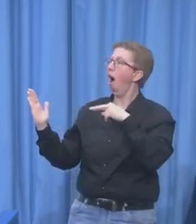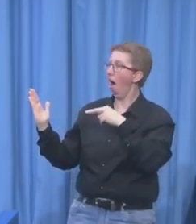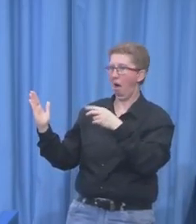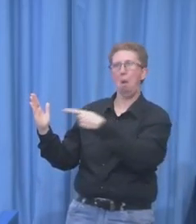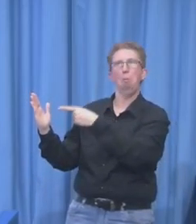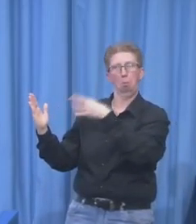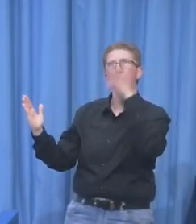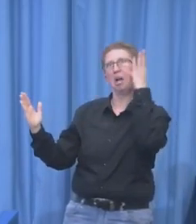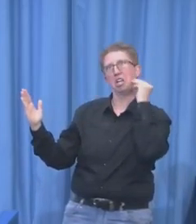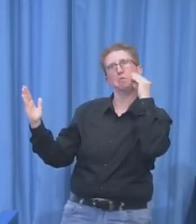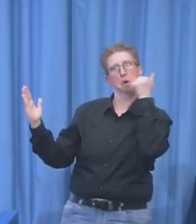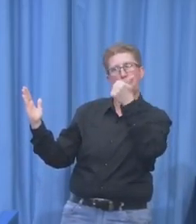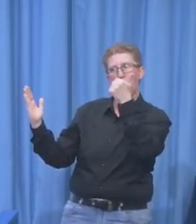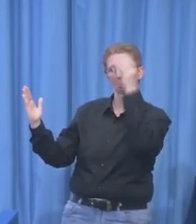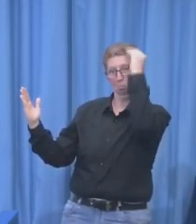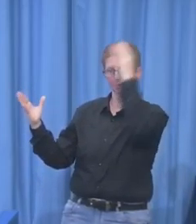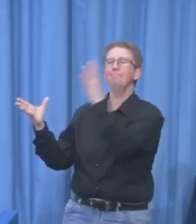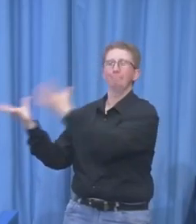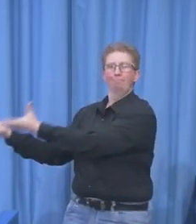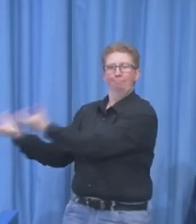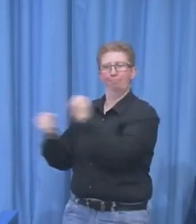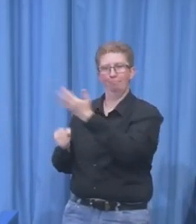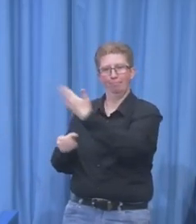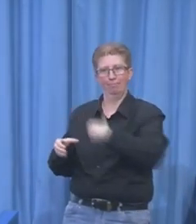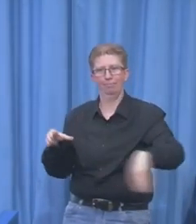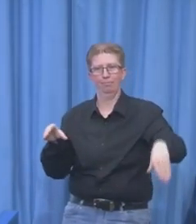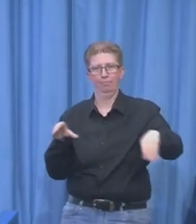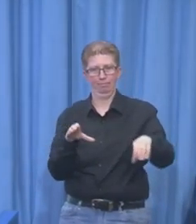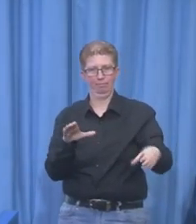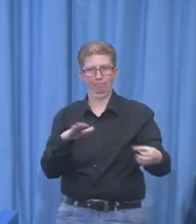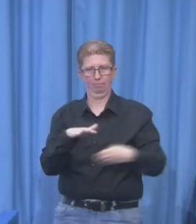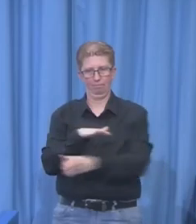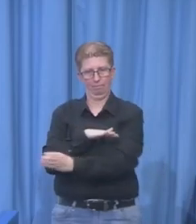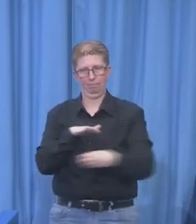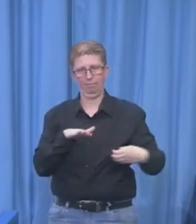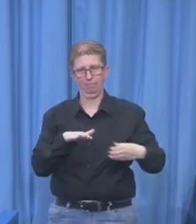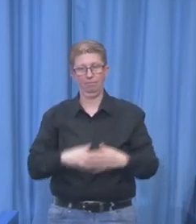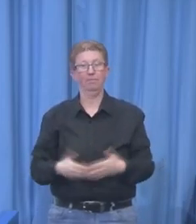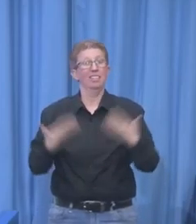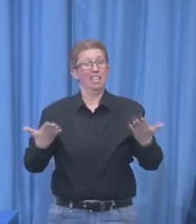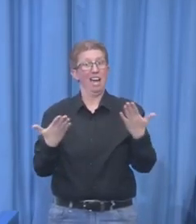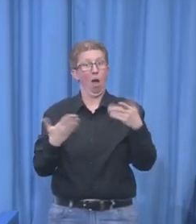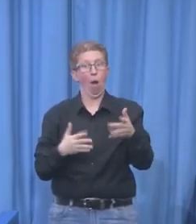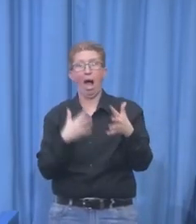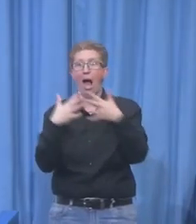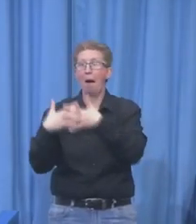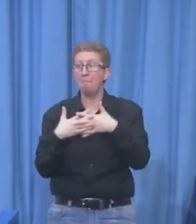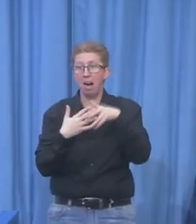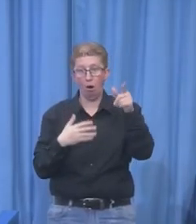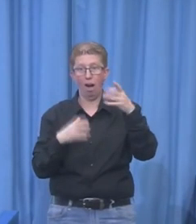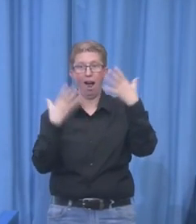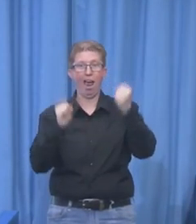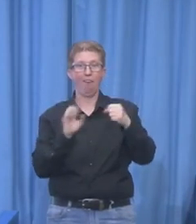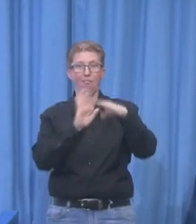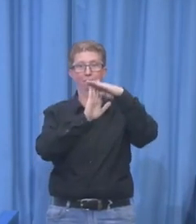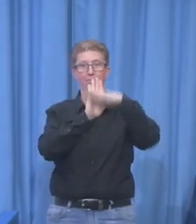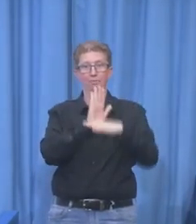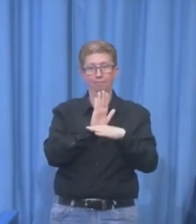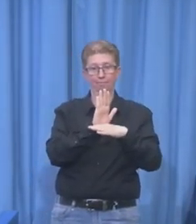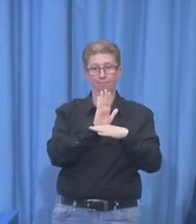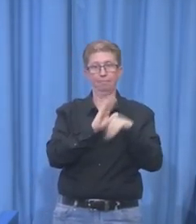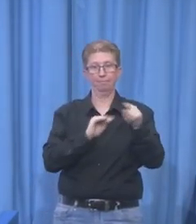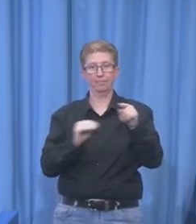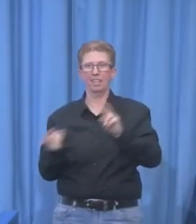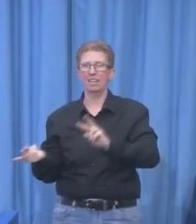program. Transition to Work. This is a program that is in the States. It's a